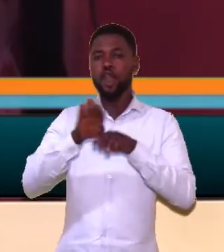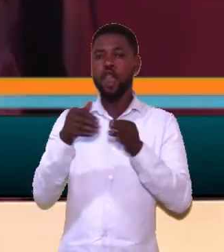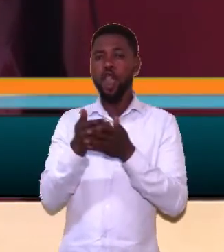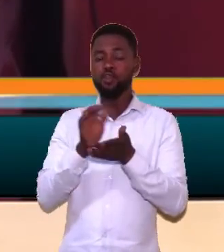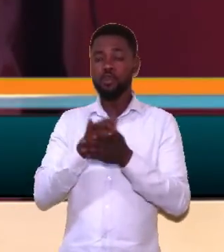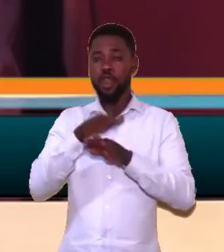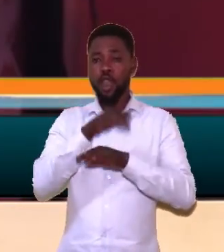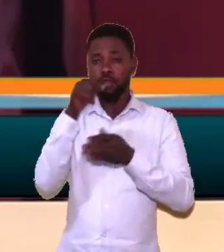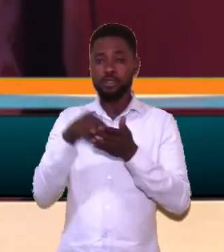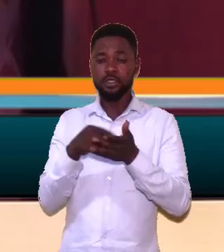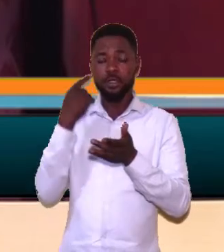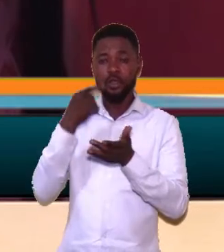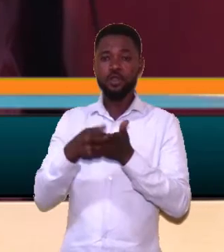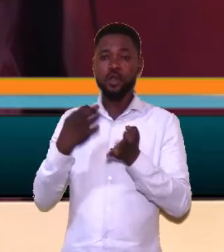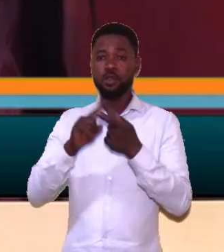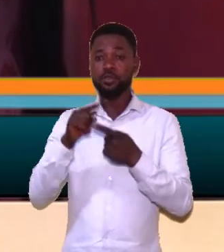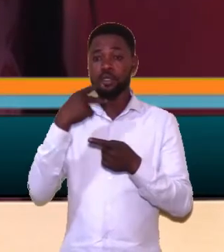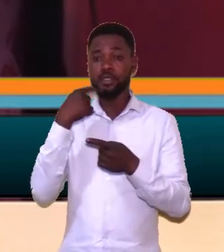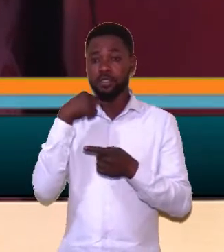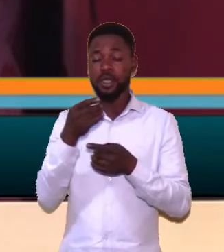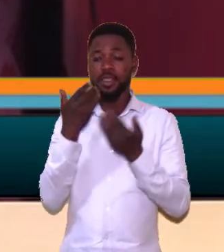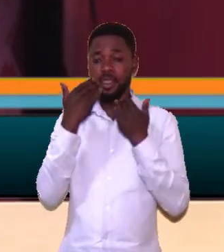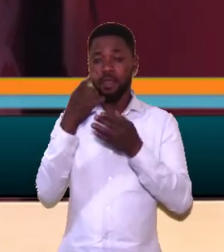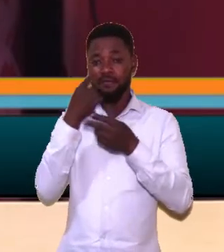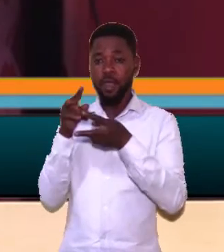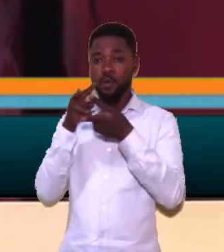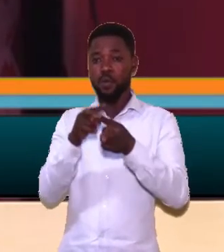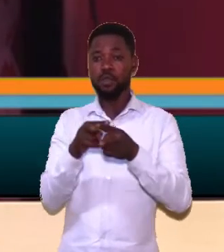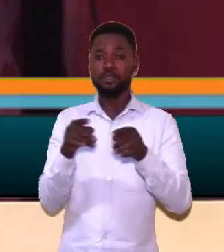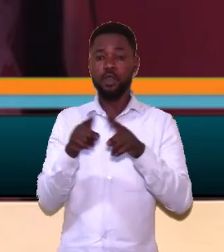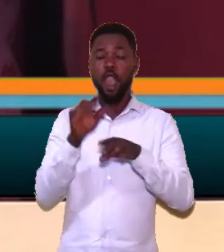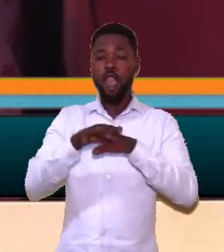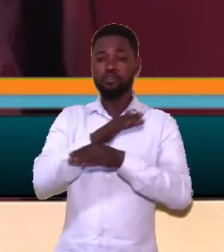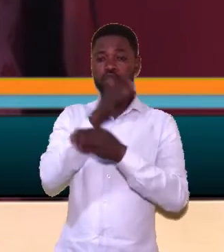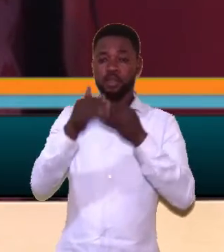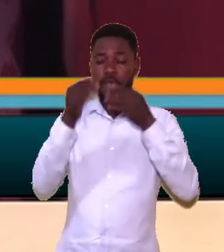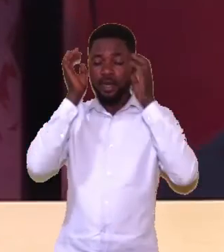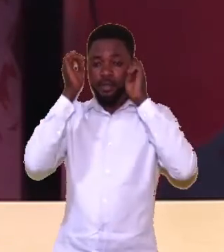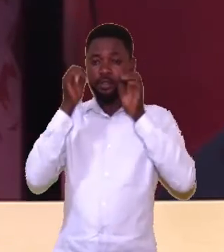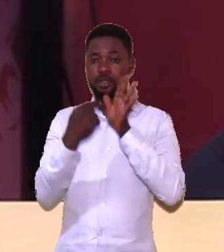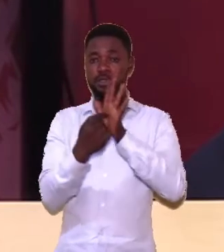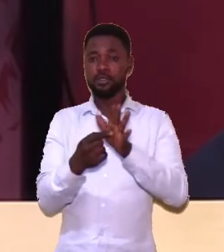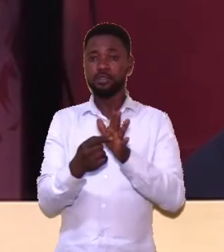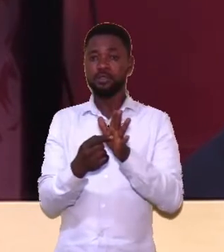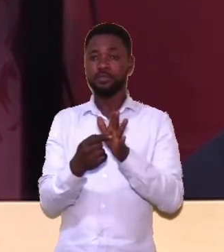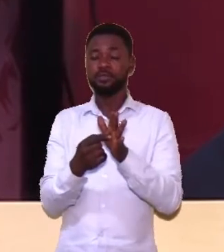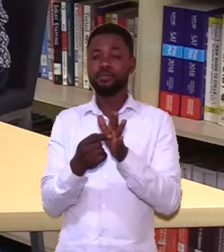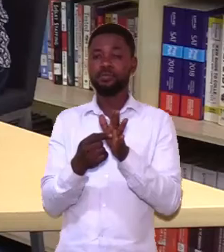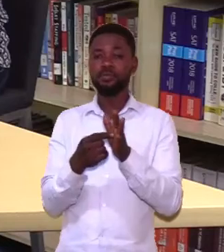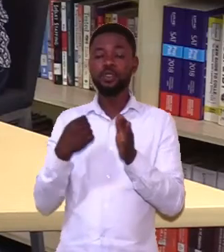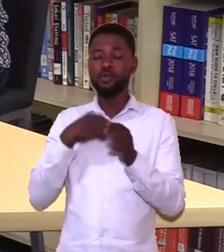schools, in all your schools. On this note, we'll say thank you for watching this episode of the Total Education